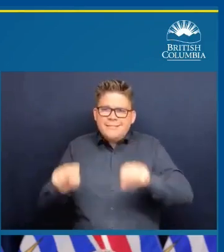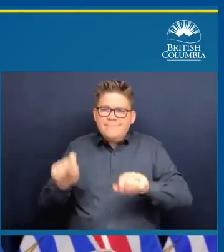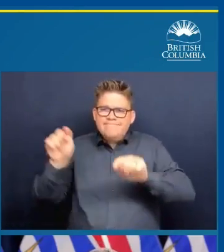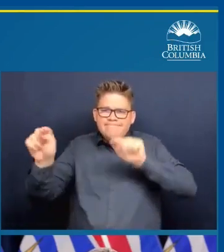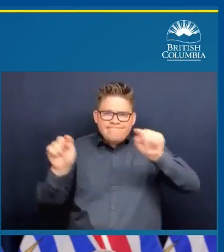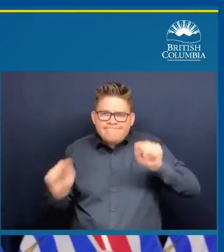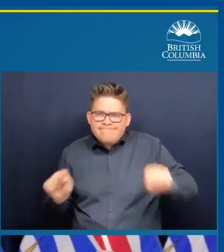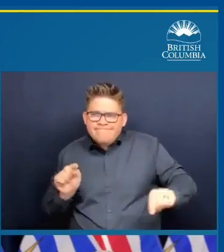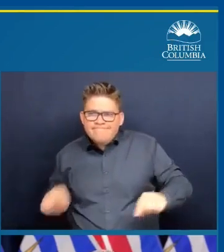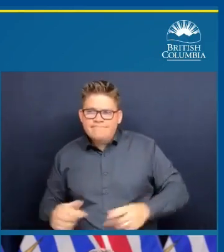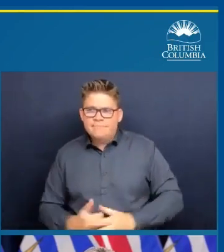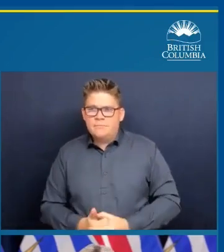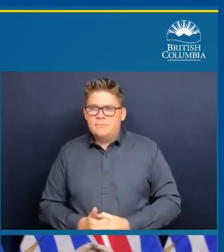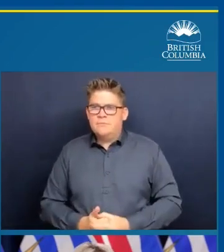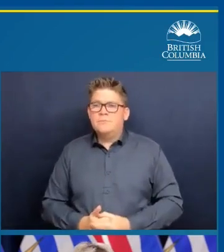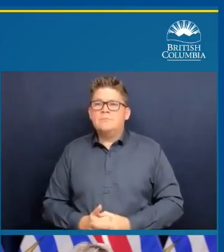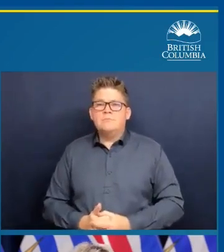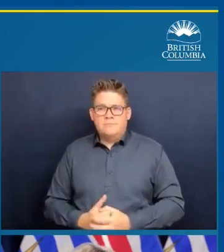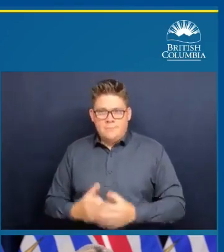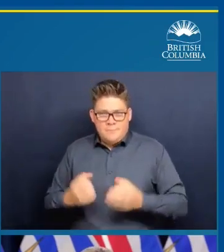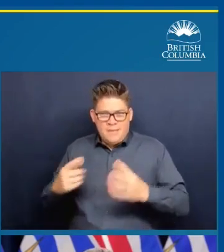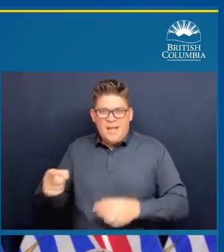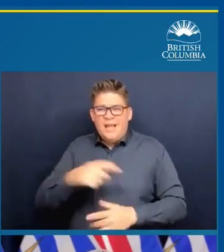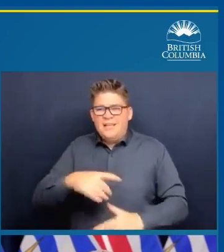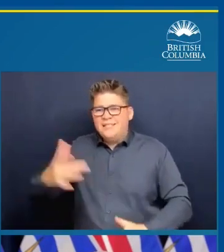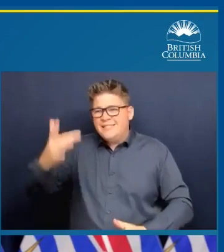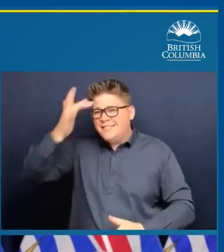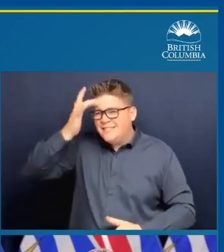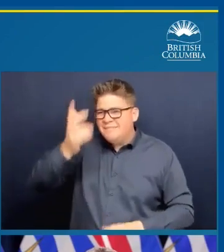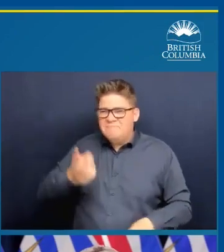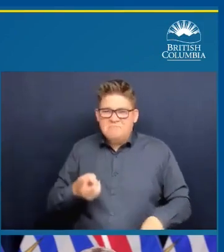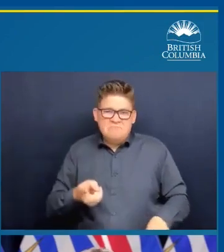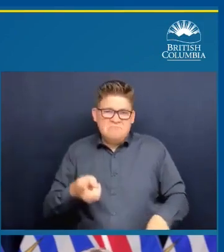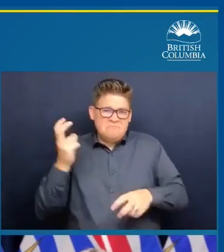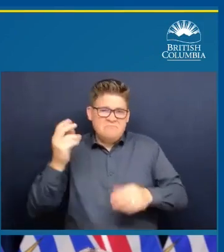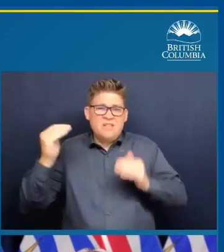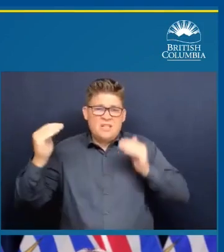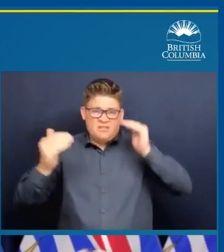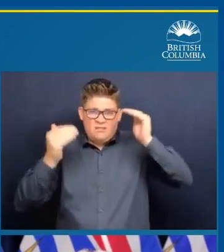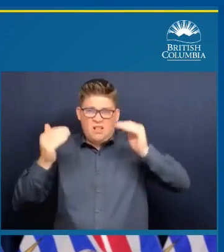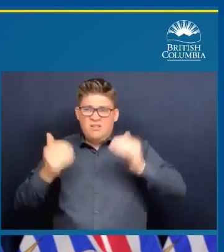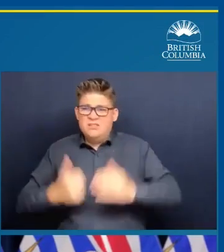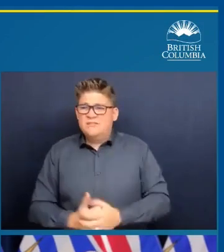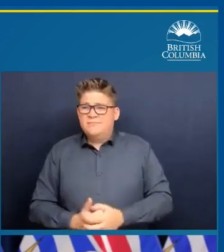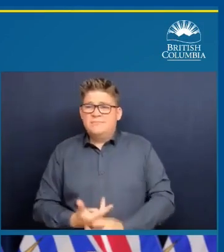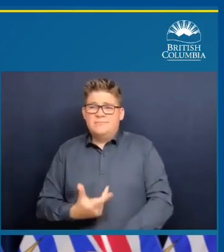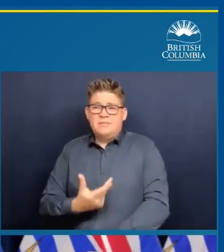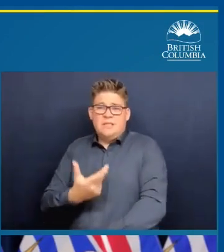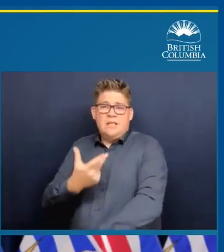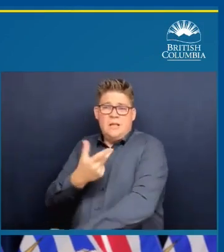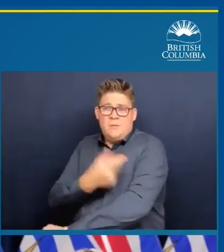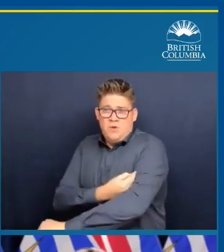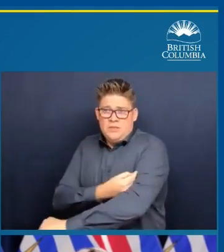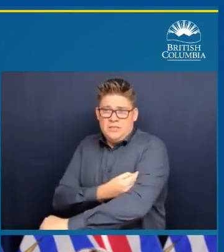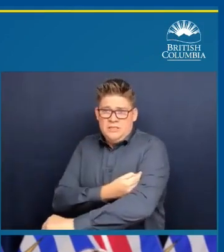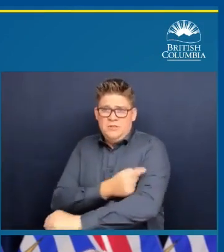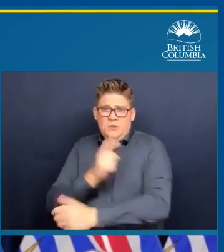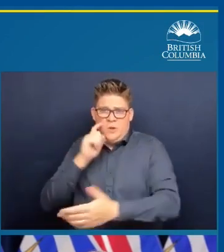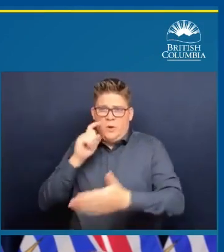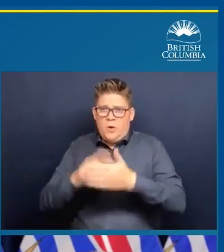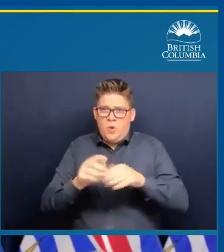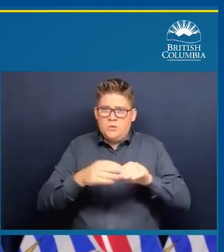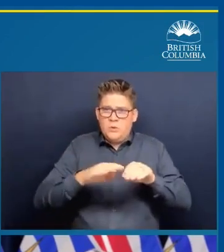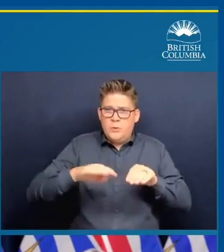severe illness in many adults, as the immunization was increasing, but not yet at the level that we needed. We had